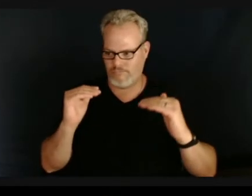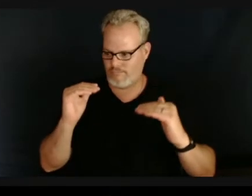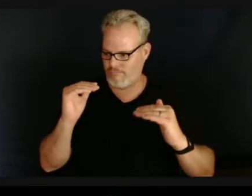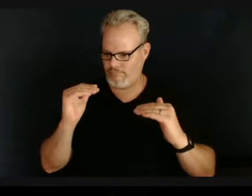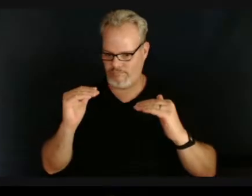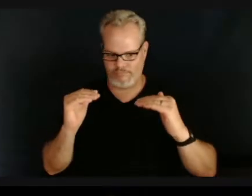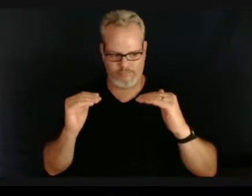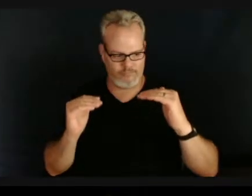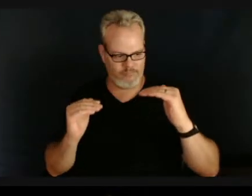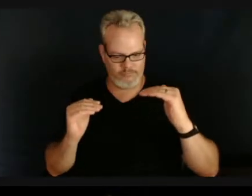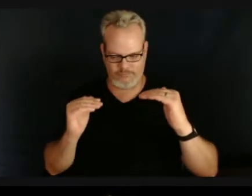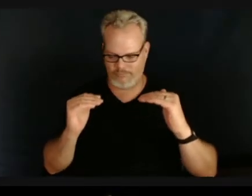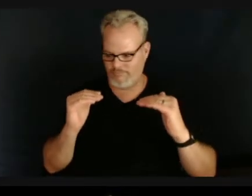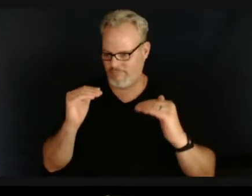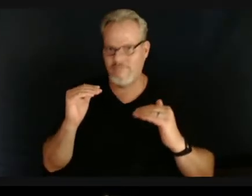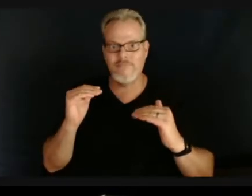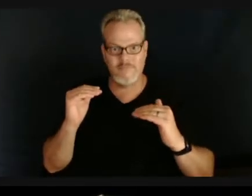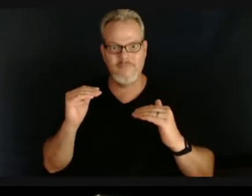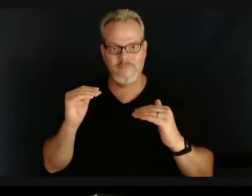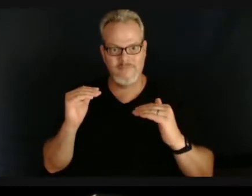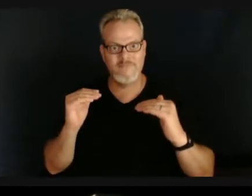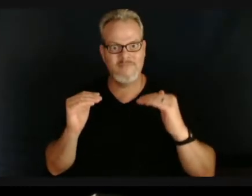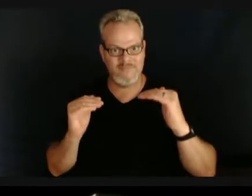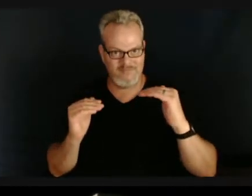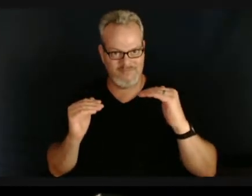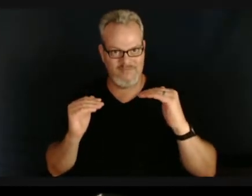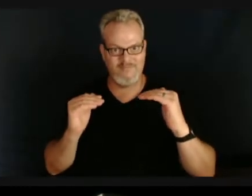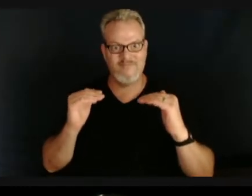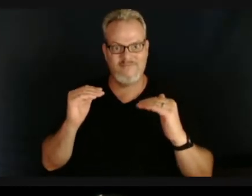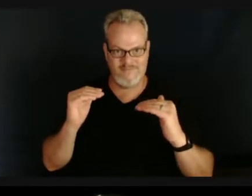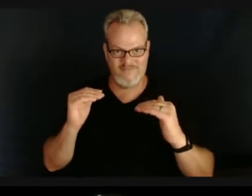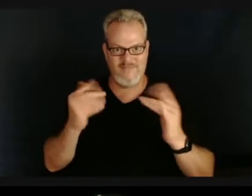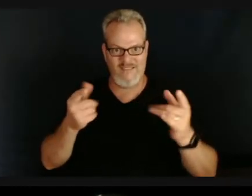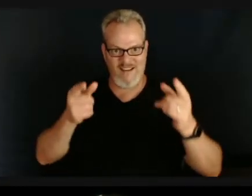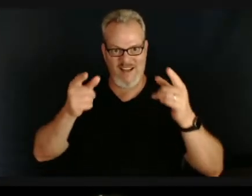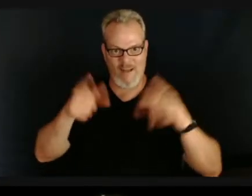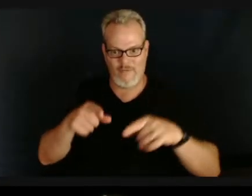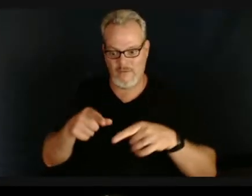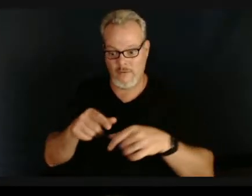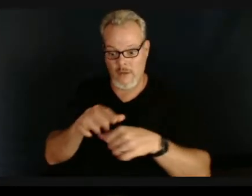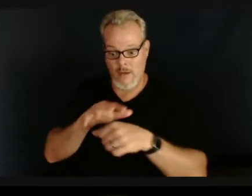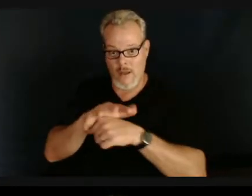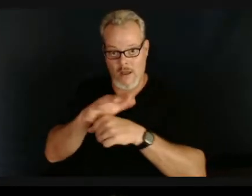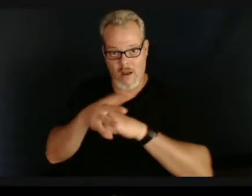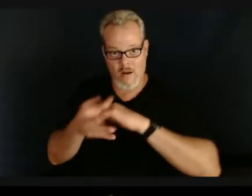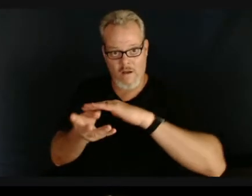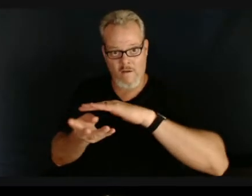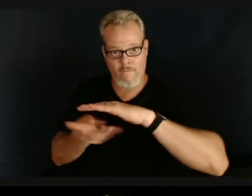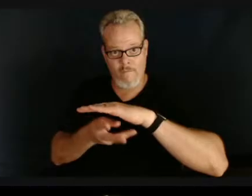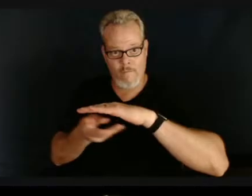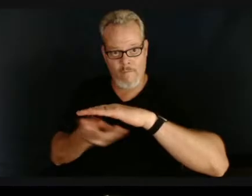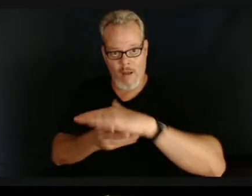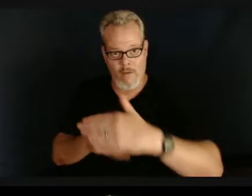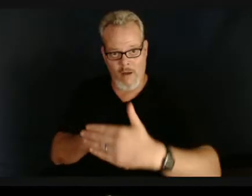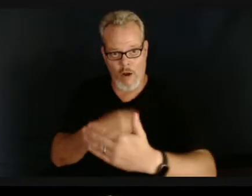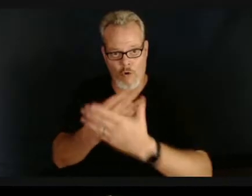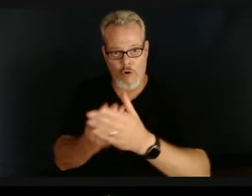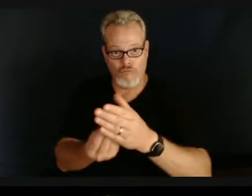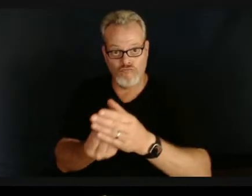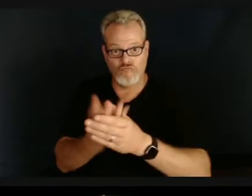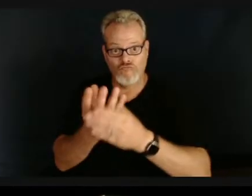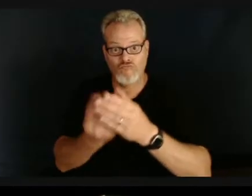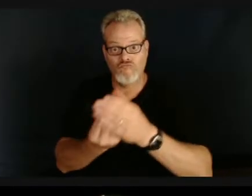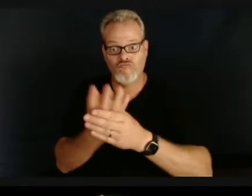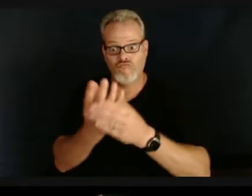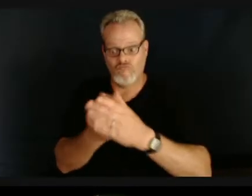you're getting is you have enough magma coming into the volcano to sustain what's happening with these episodic fountainings at